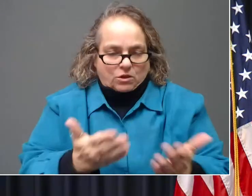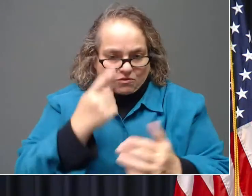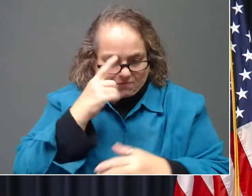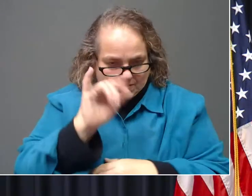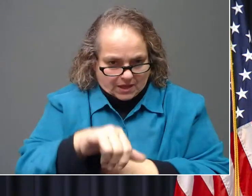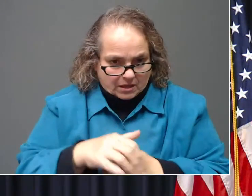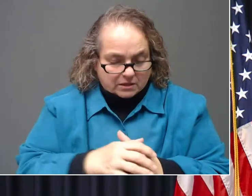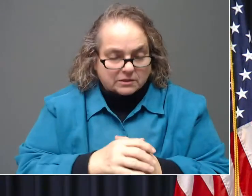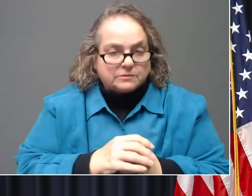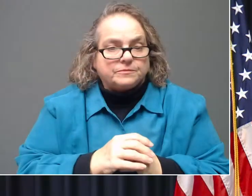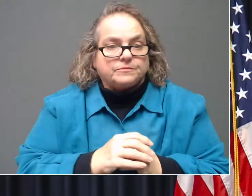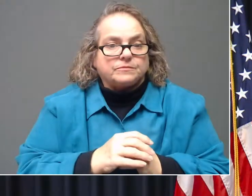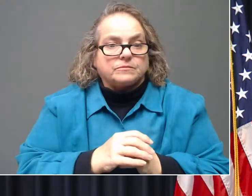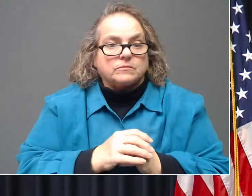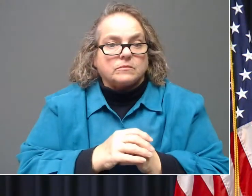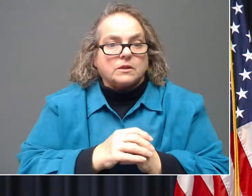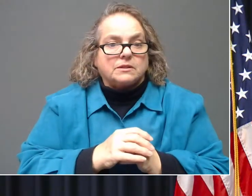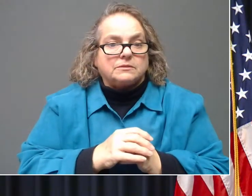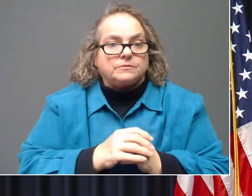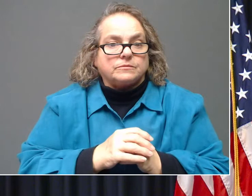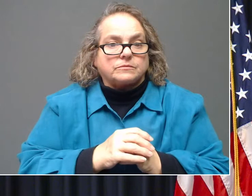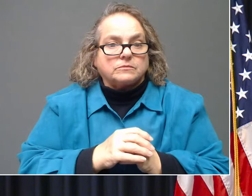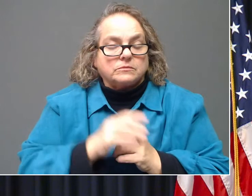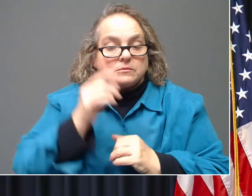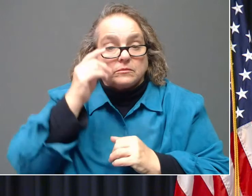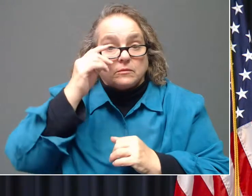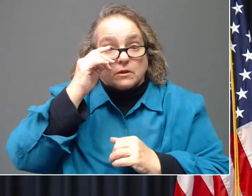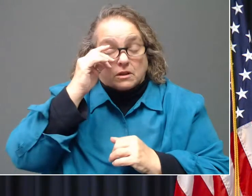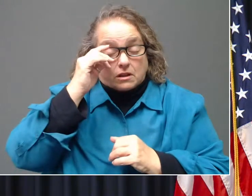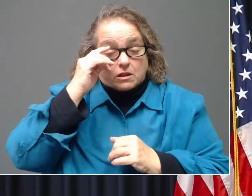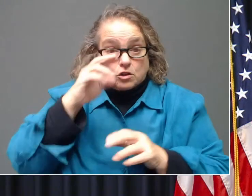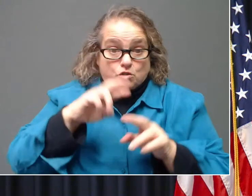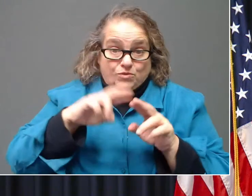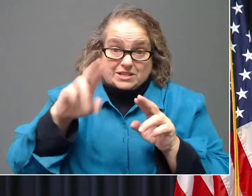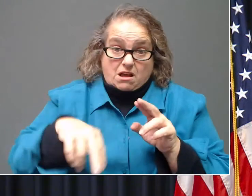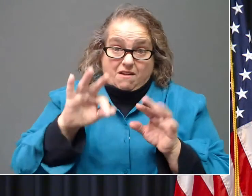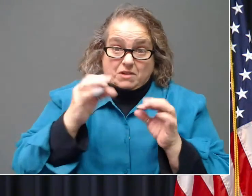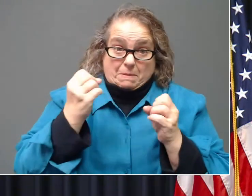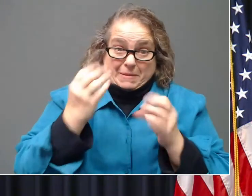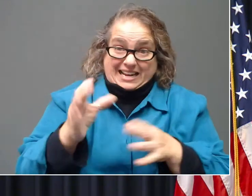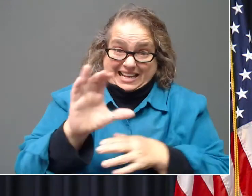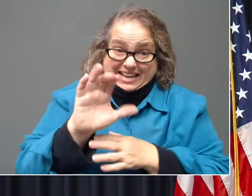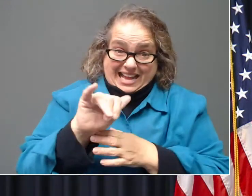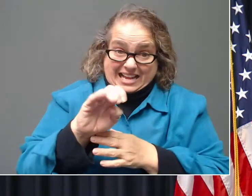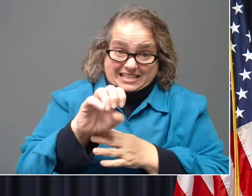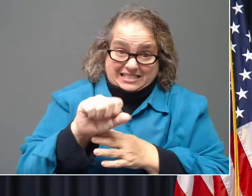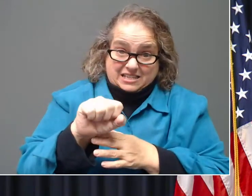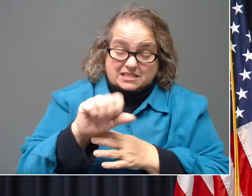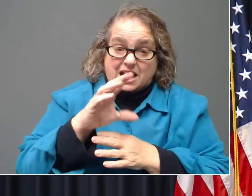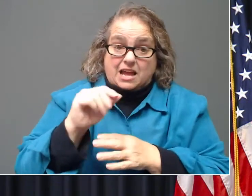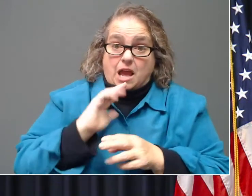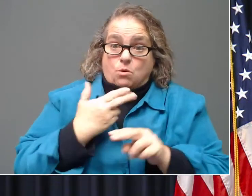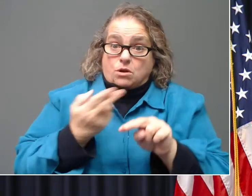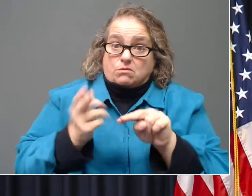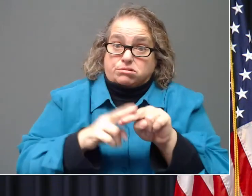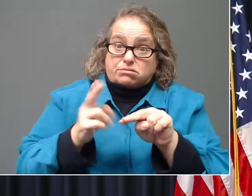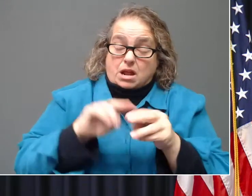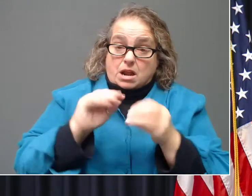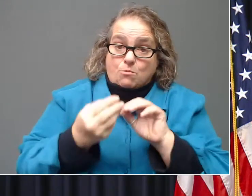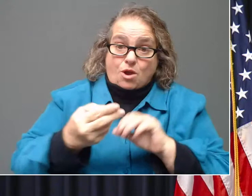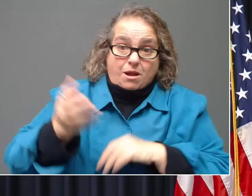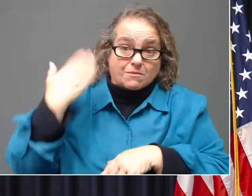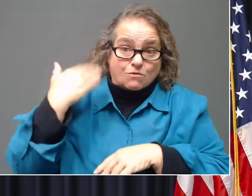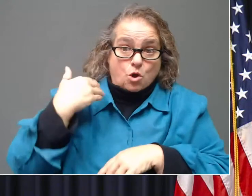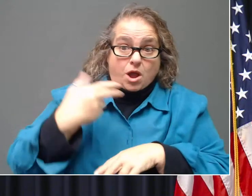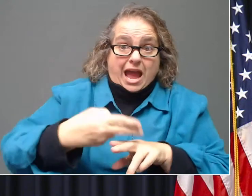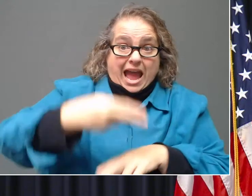But the result of so many cases and of our exponential growth and times when we were having 5,000 cases